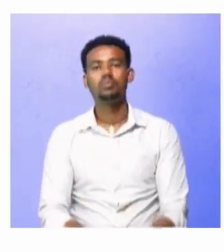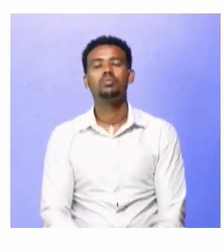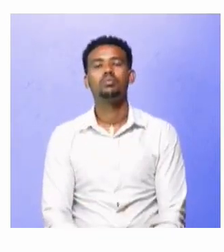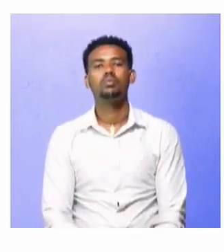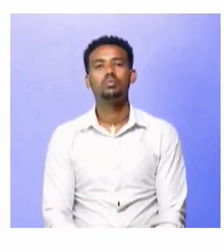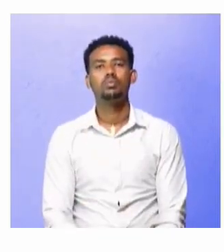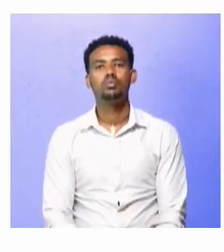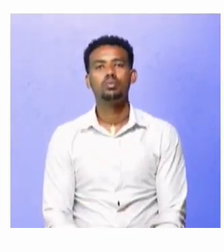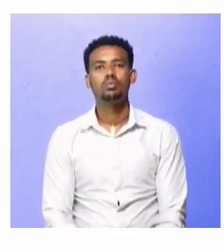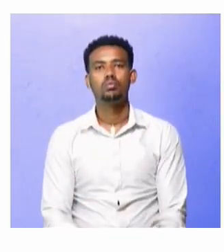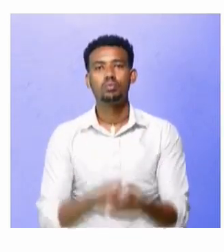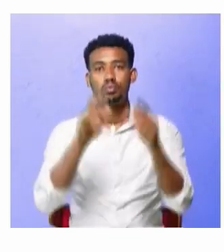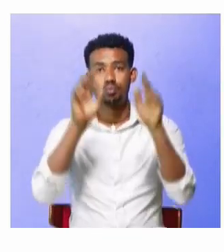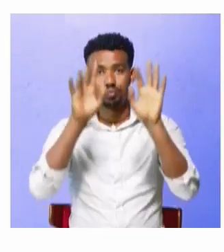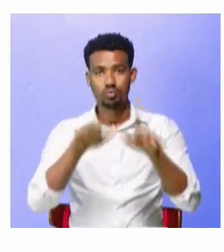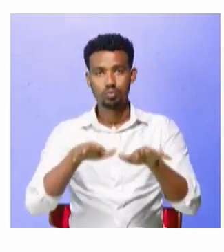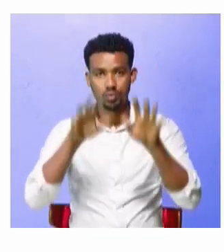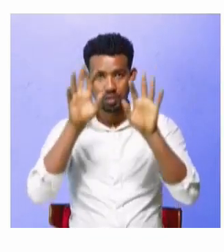the rain,